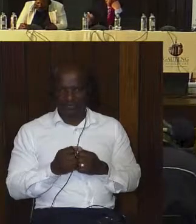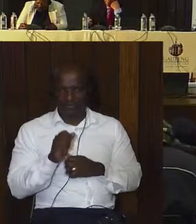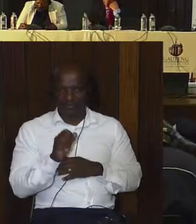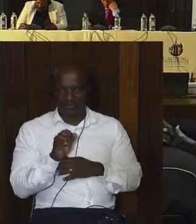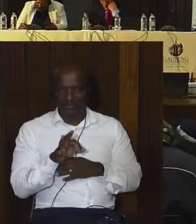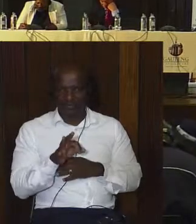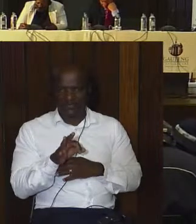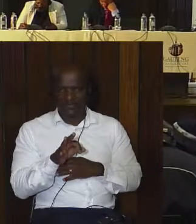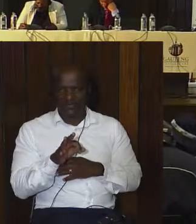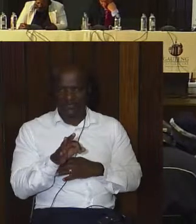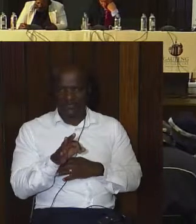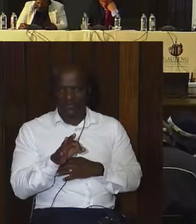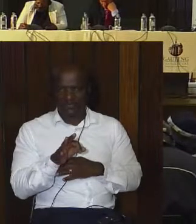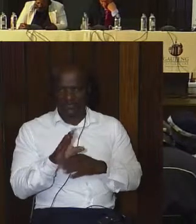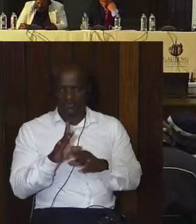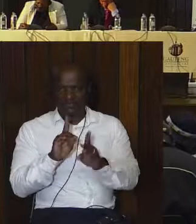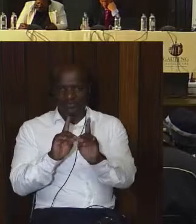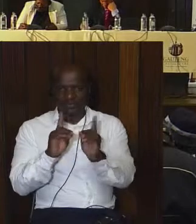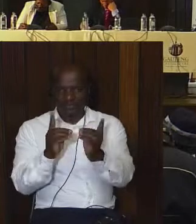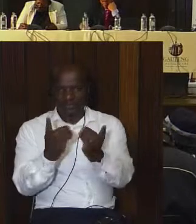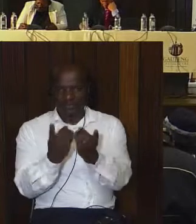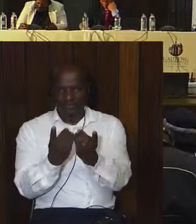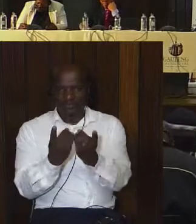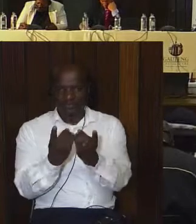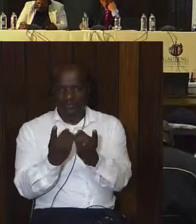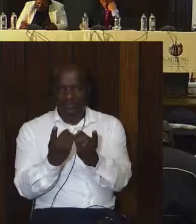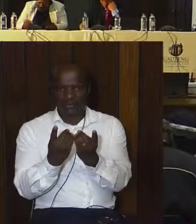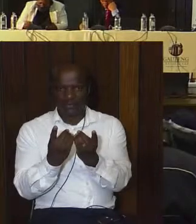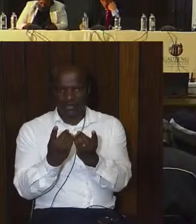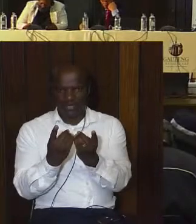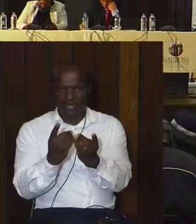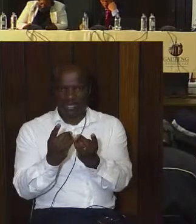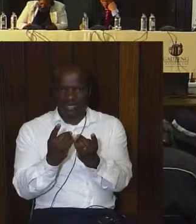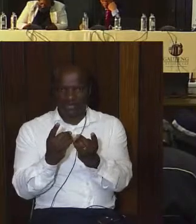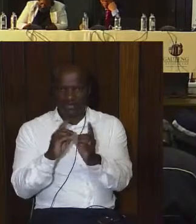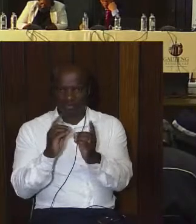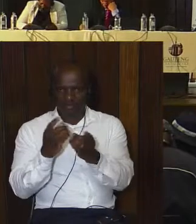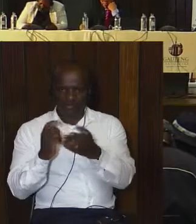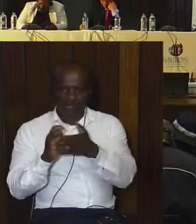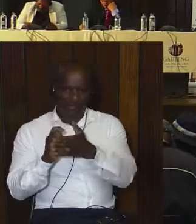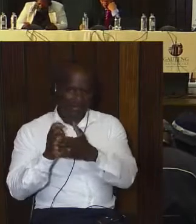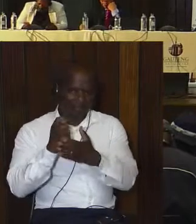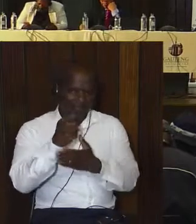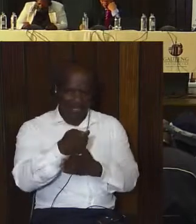if the department had spent all its money